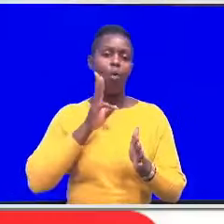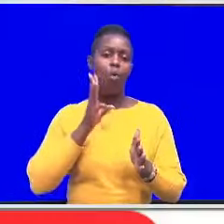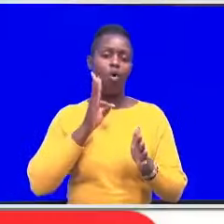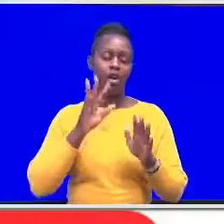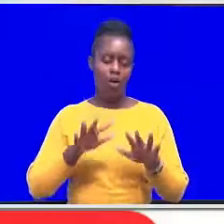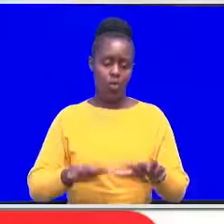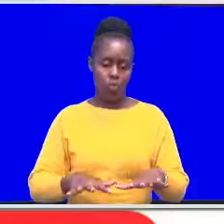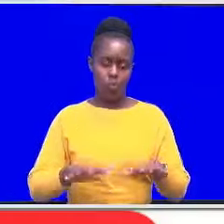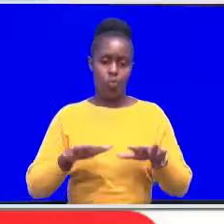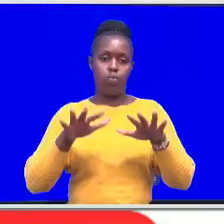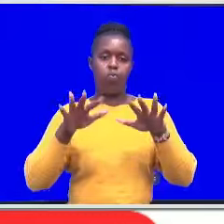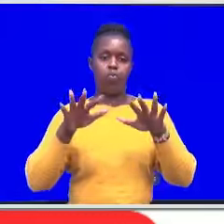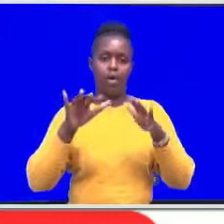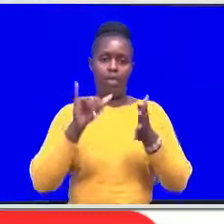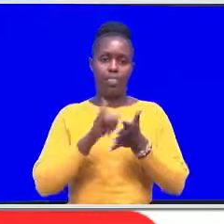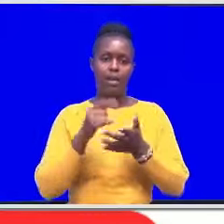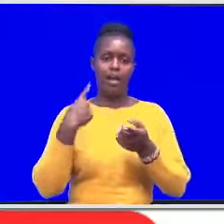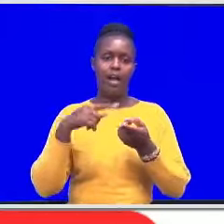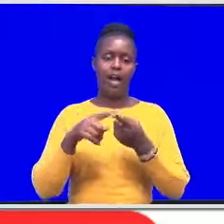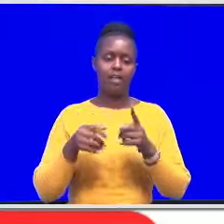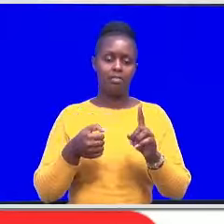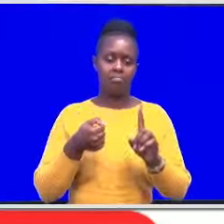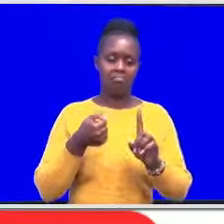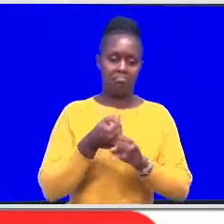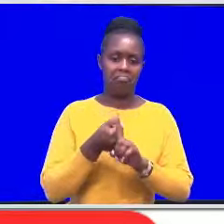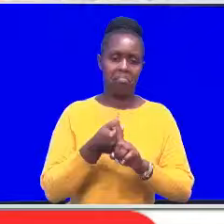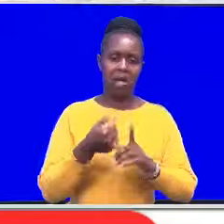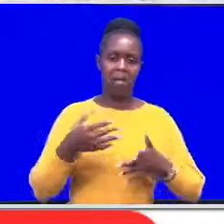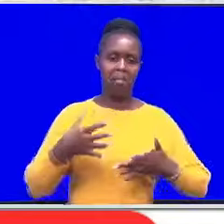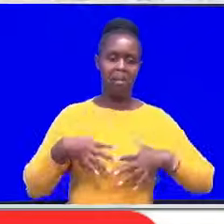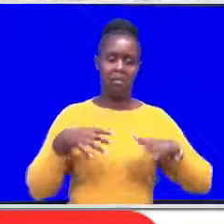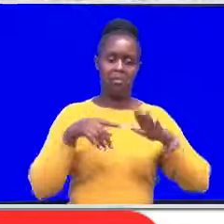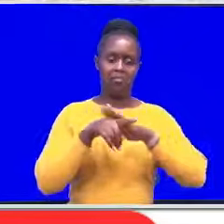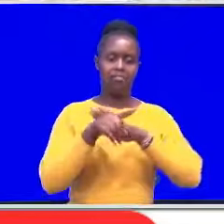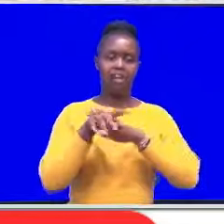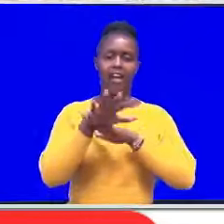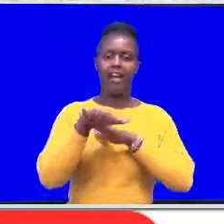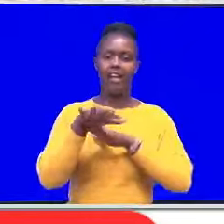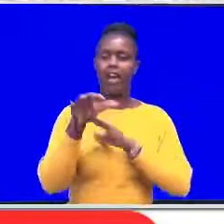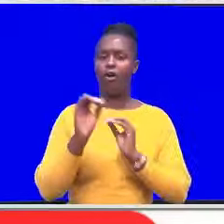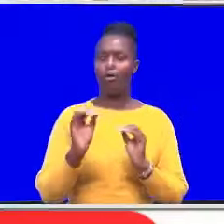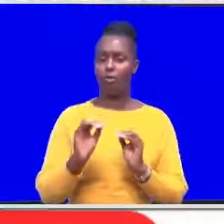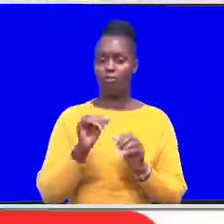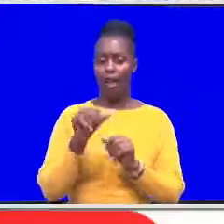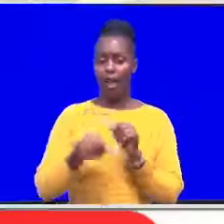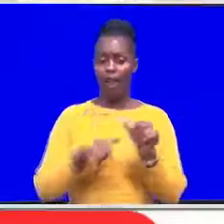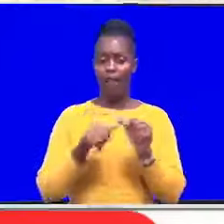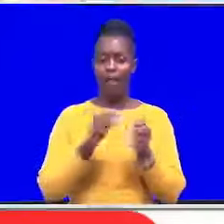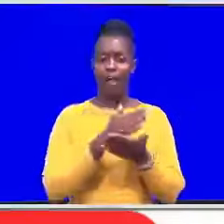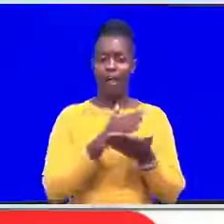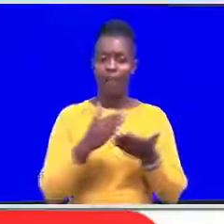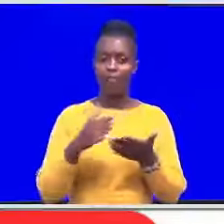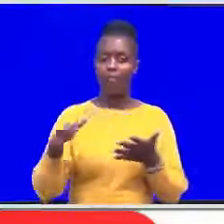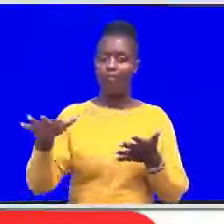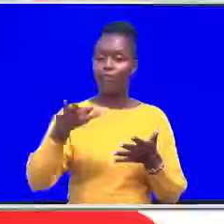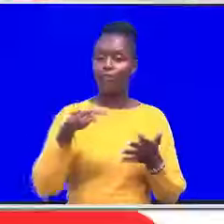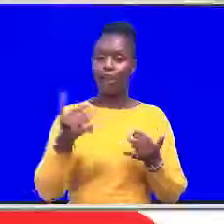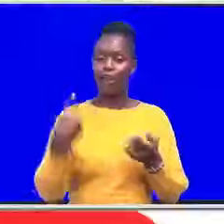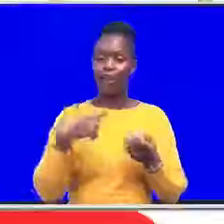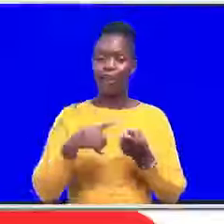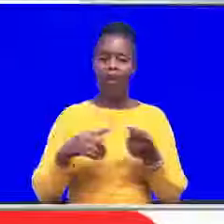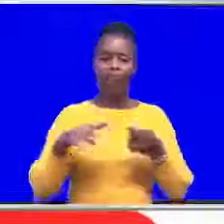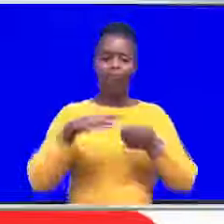severely impacted the residents' ability to inhabit the area. Nearly half of the estate is currently